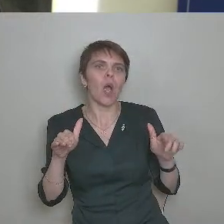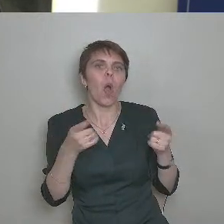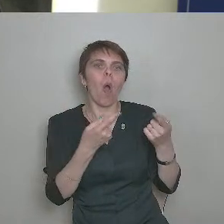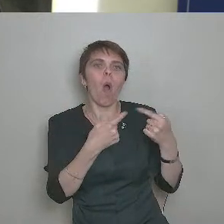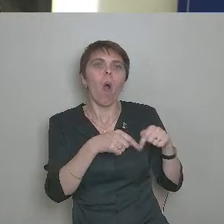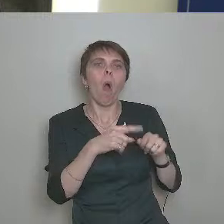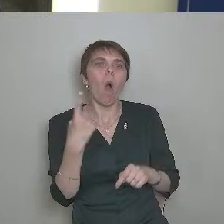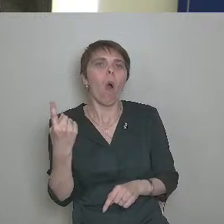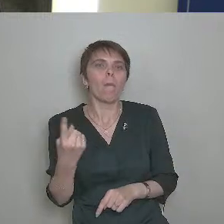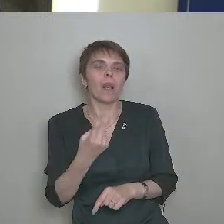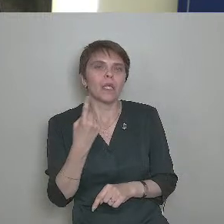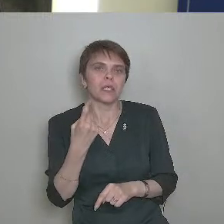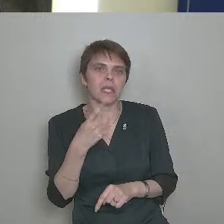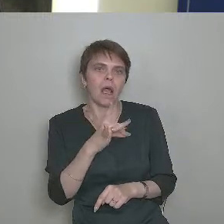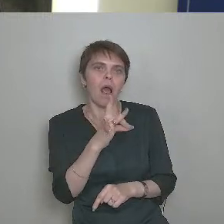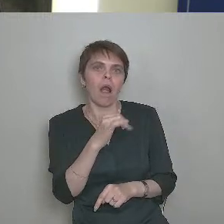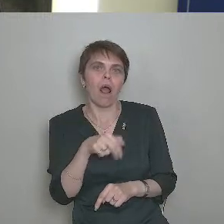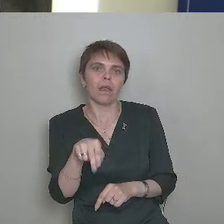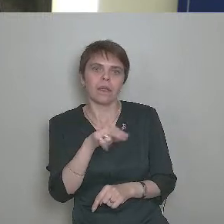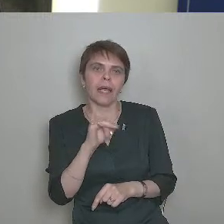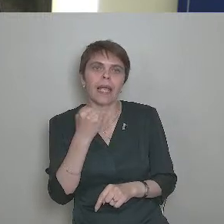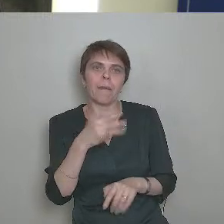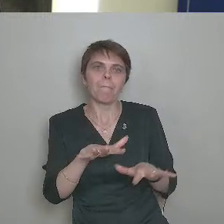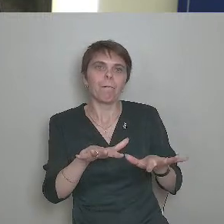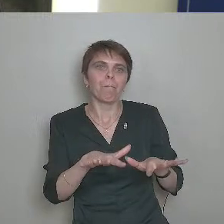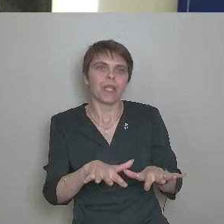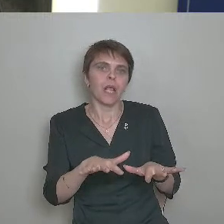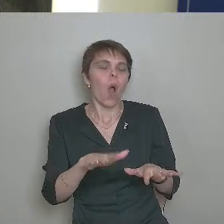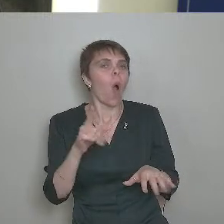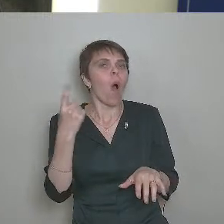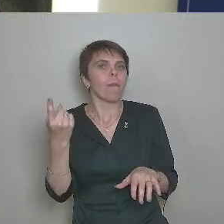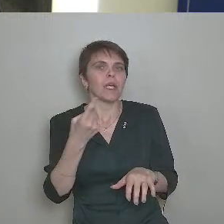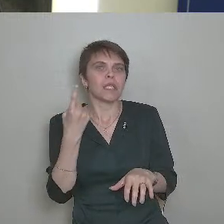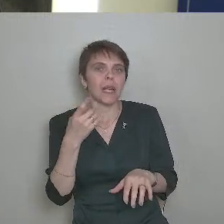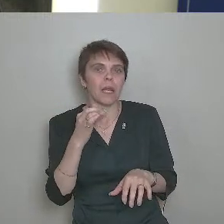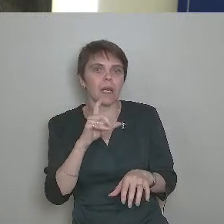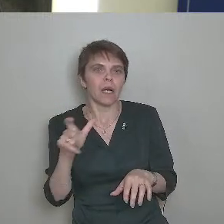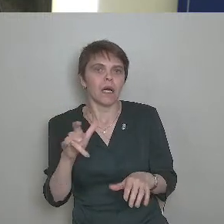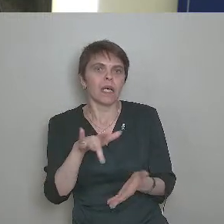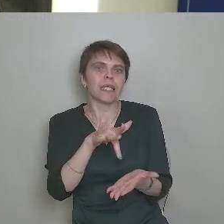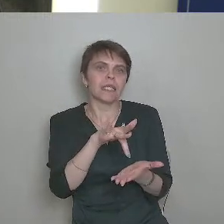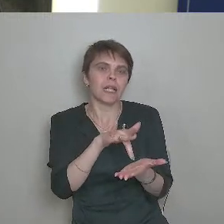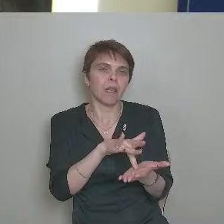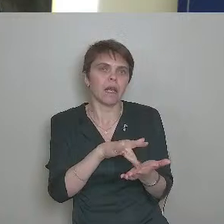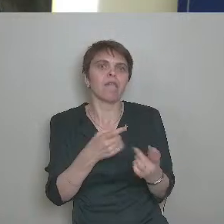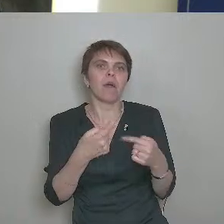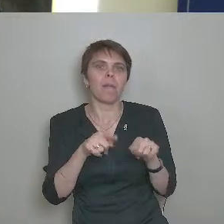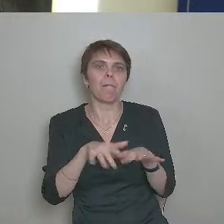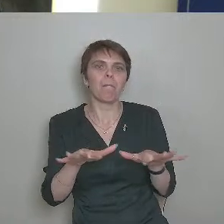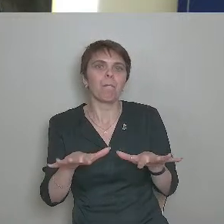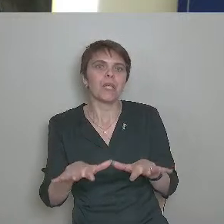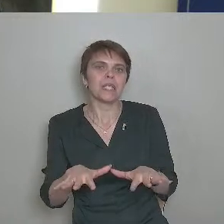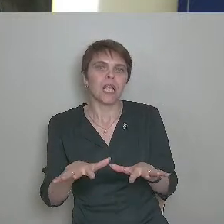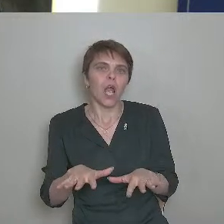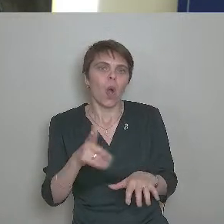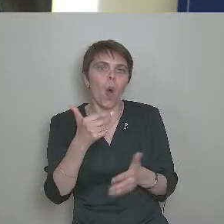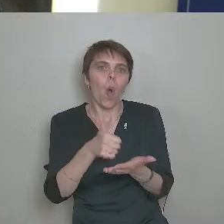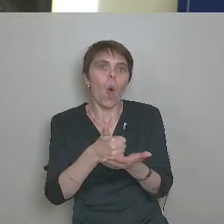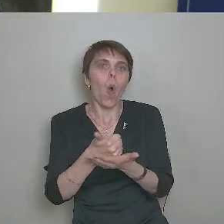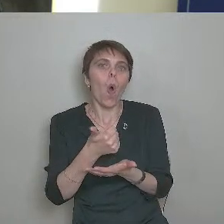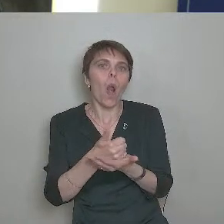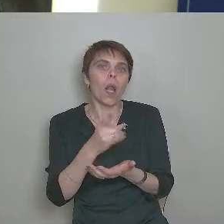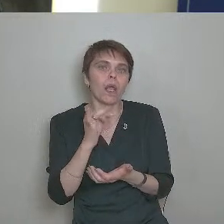least at the level of oblast councils and city councils in oblast centers and